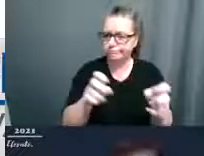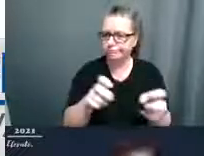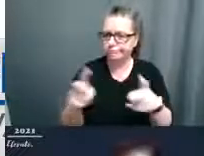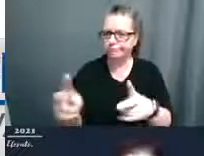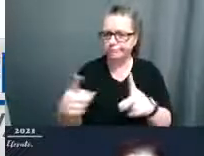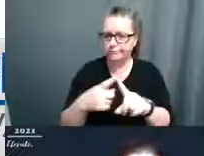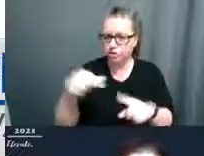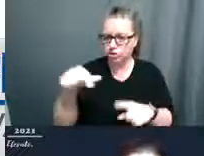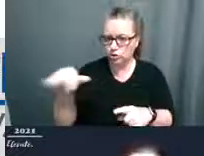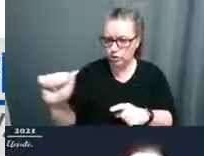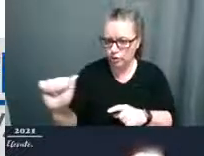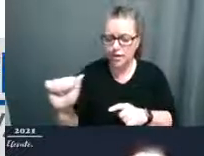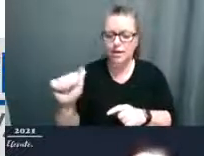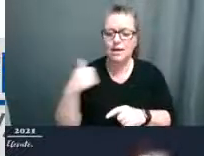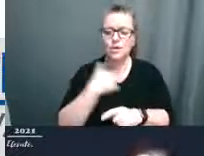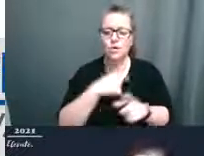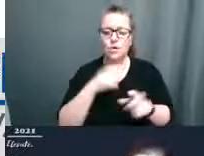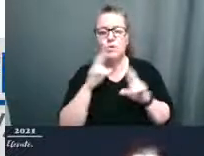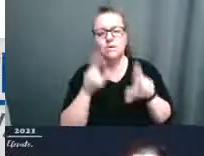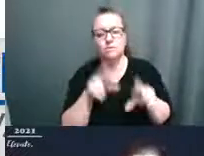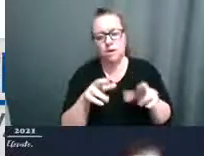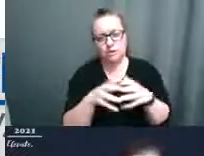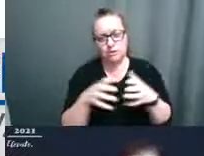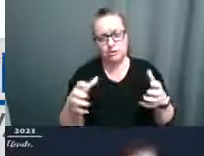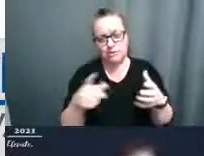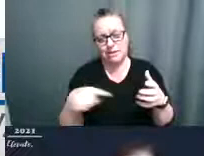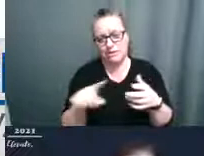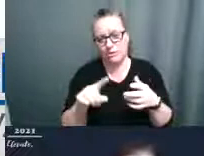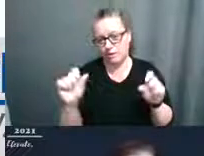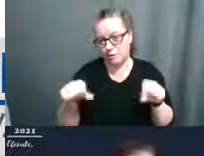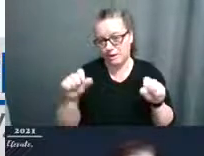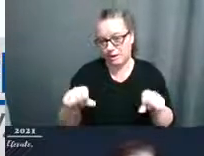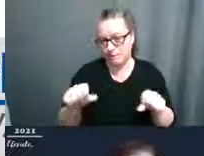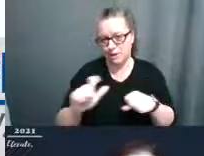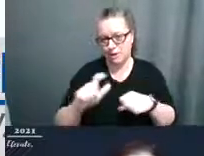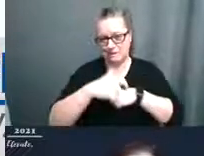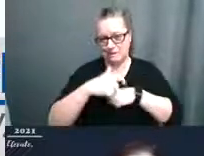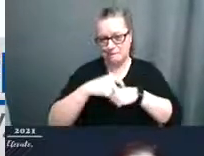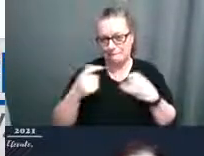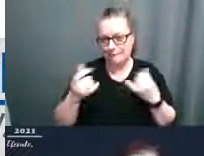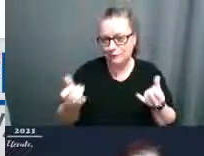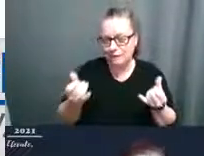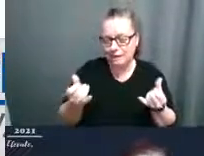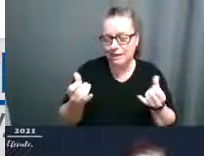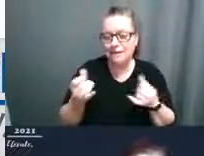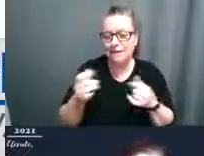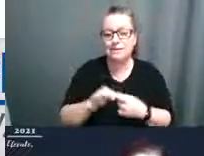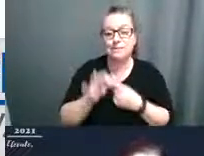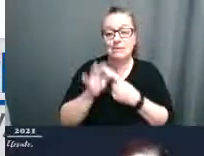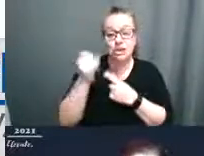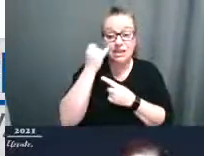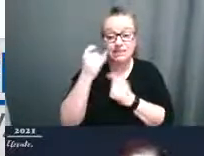feature and we'll respond to as many of those as we're able to in our time today. And especially if you're having